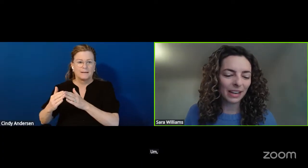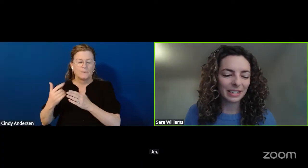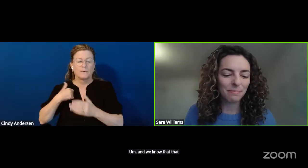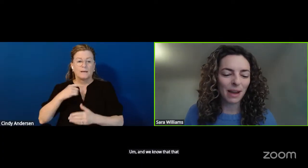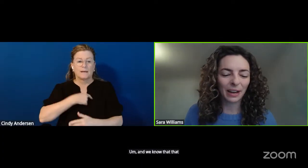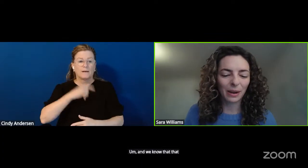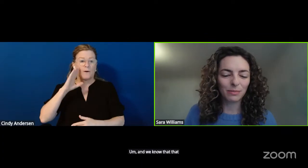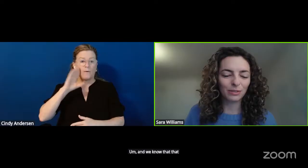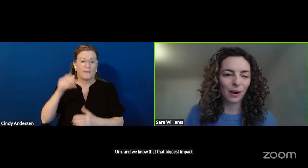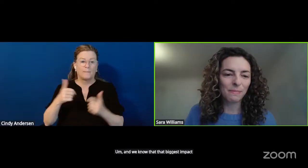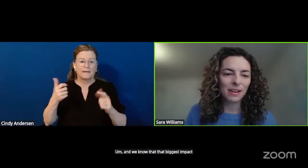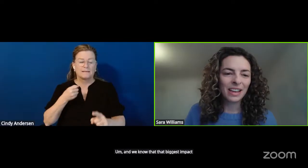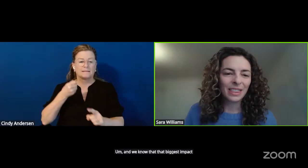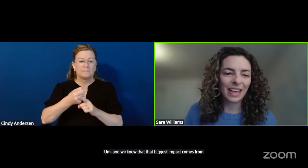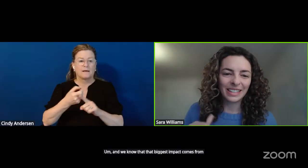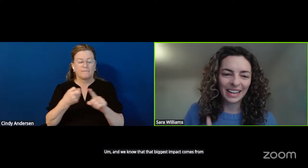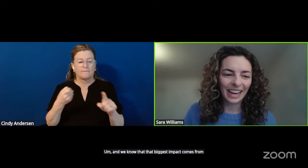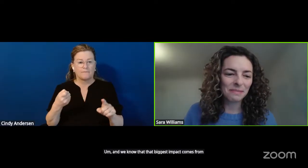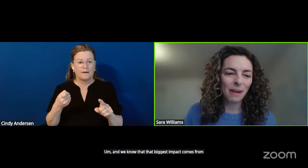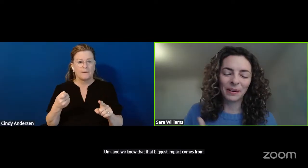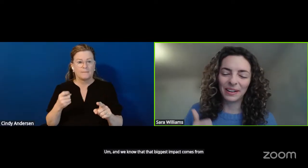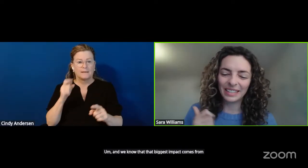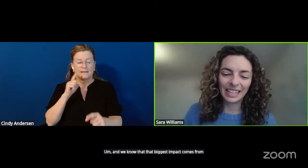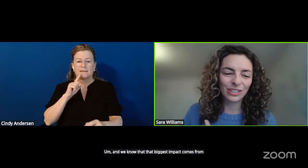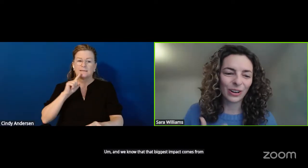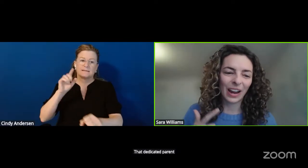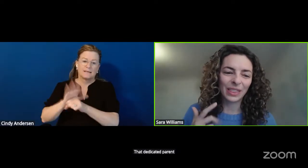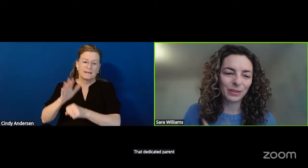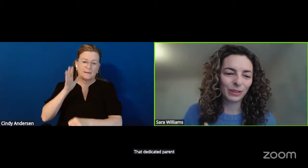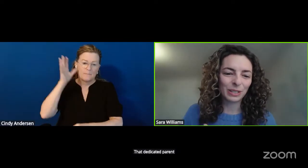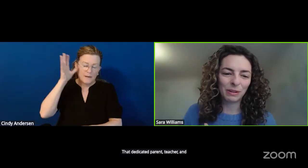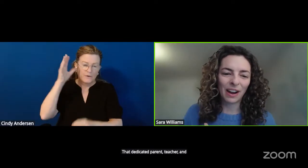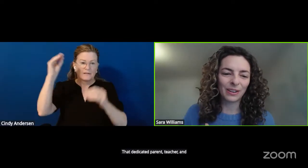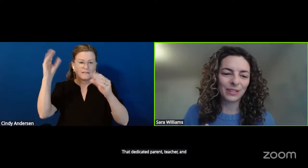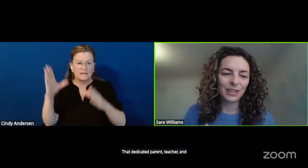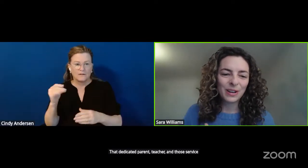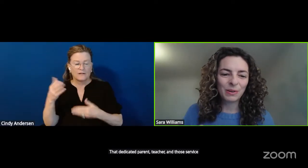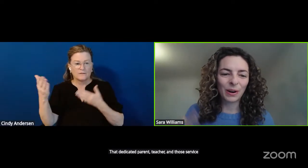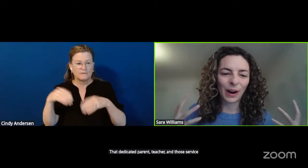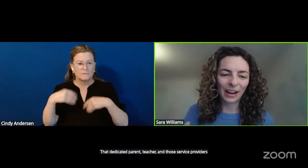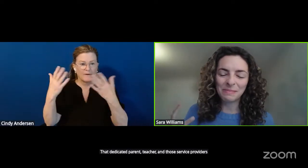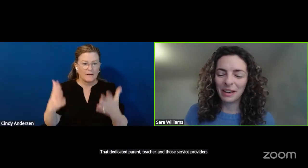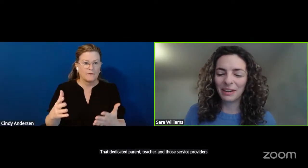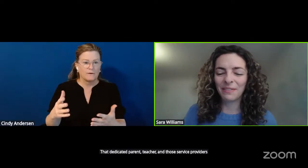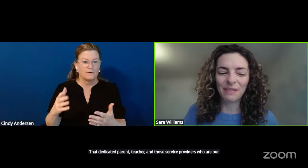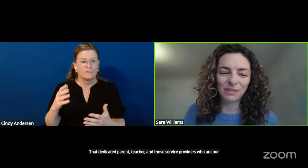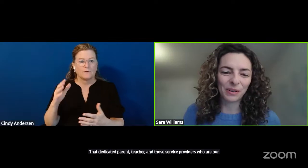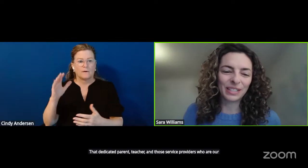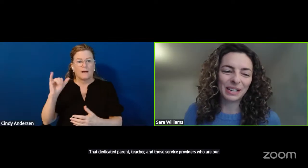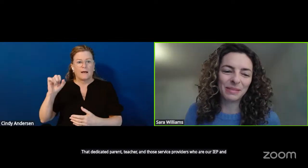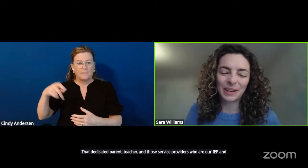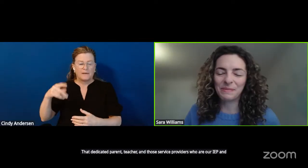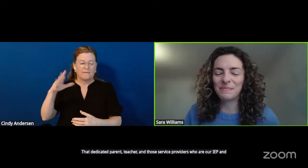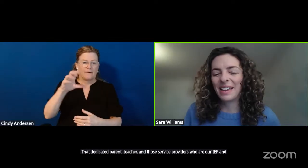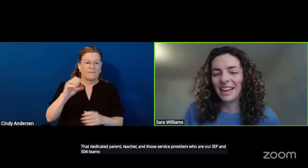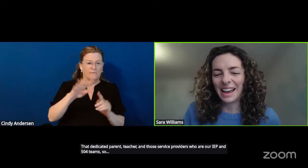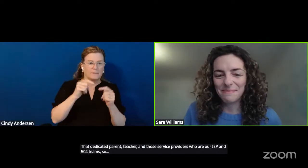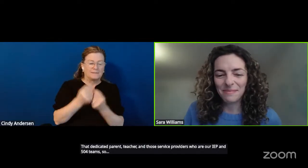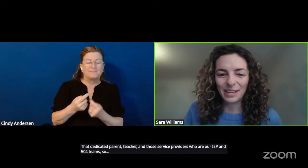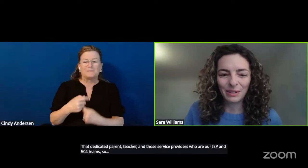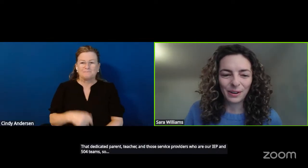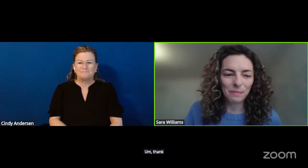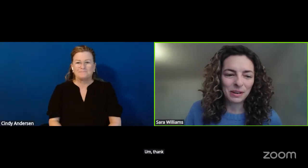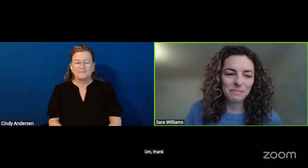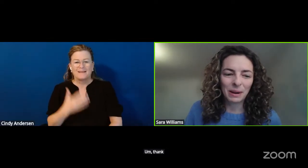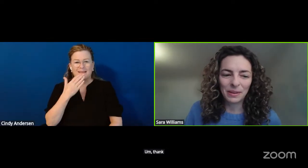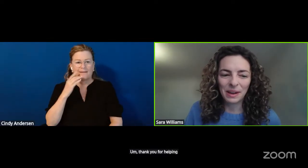that biggest impact comes from that dedicated parent, teacher, and those service providers who are our IEP and 504 teams. So